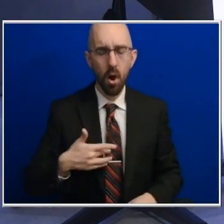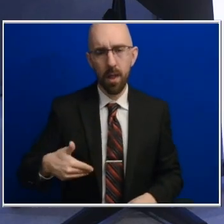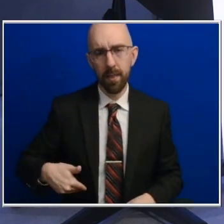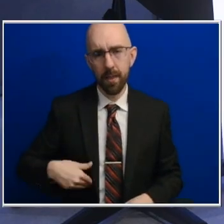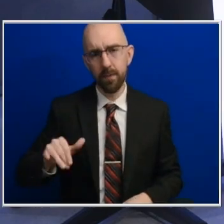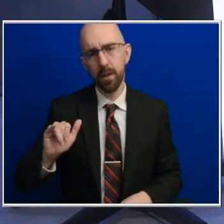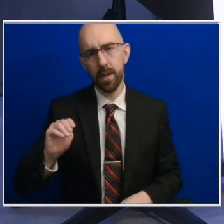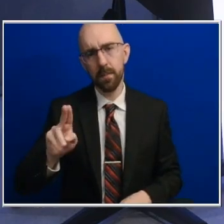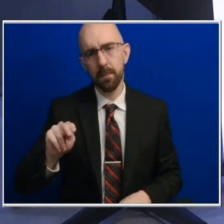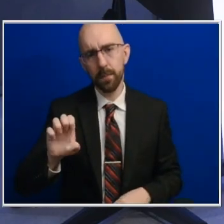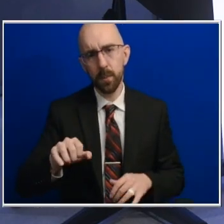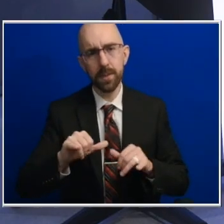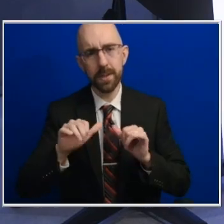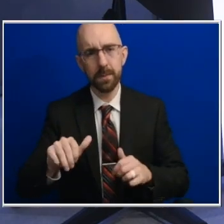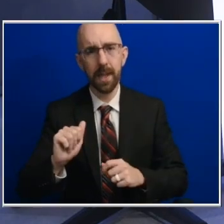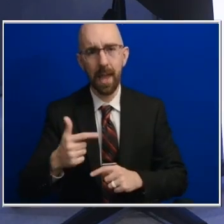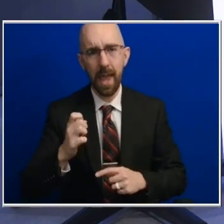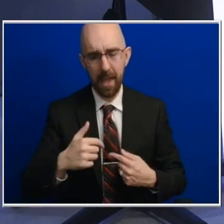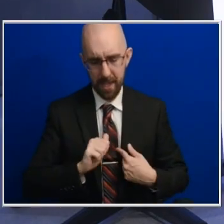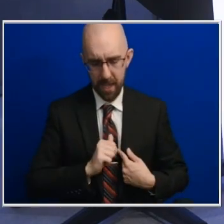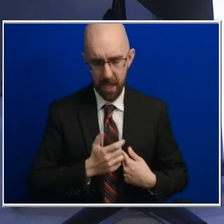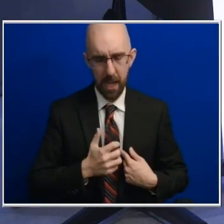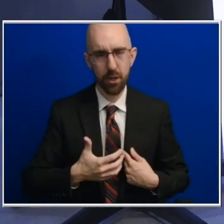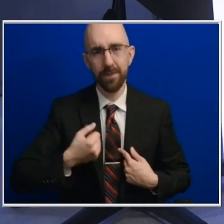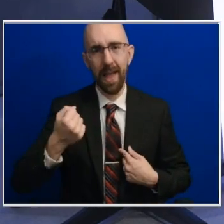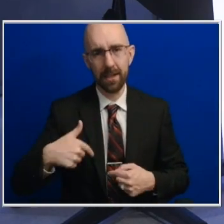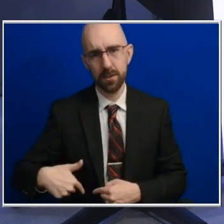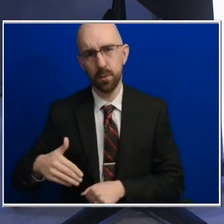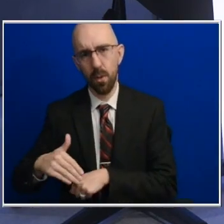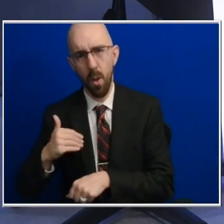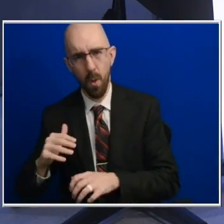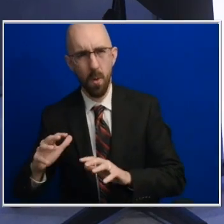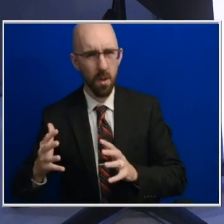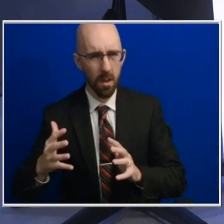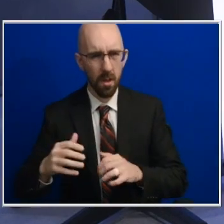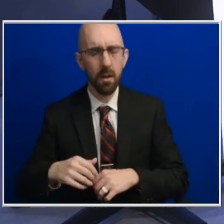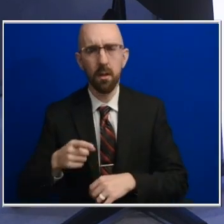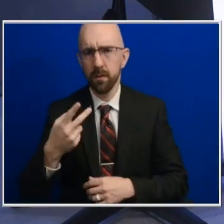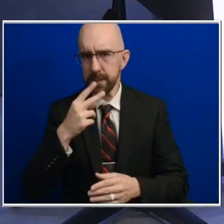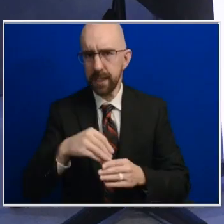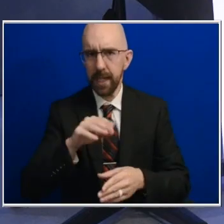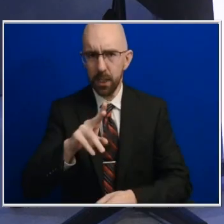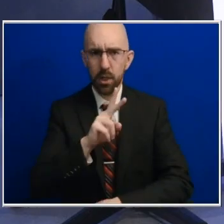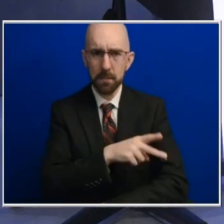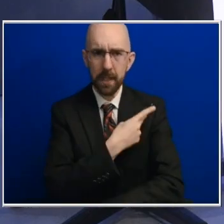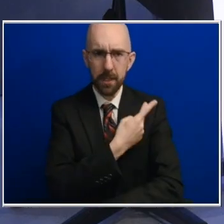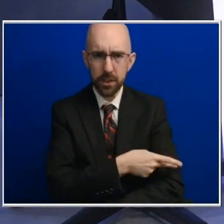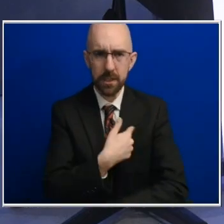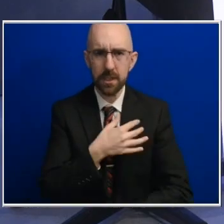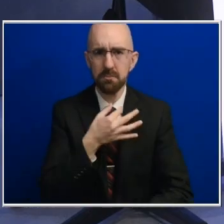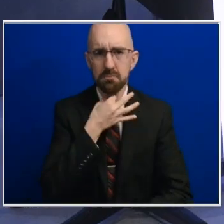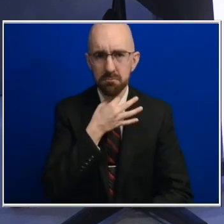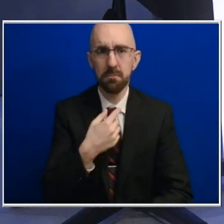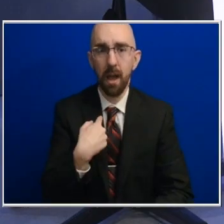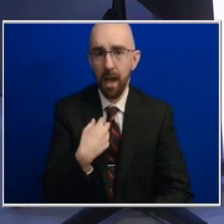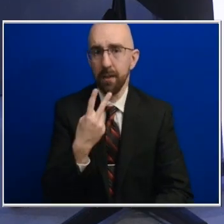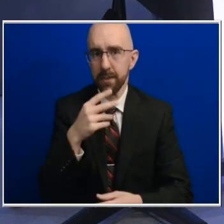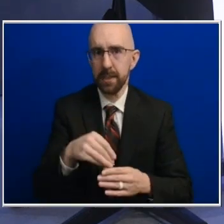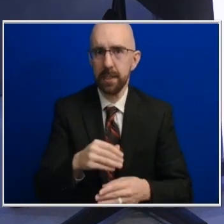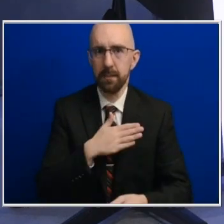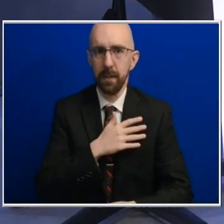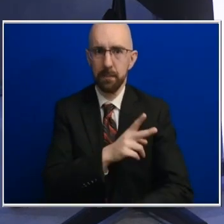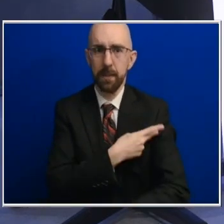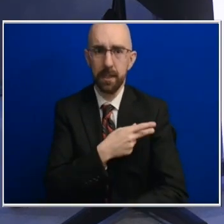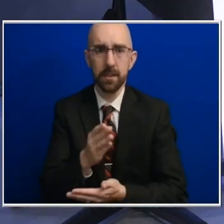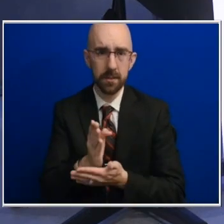at different rates. For the physicians, have you seen that in your patients? I'm just going to tell you, I've seen this in my patients. Some people clearly